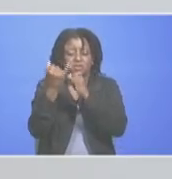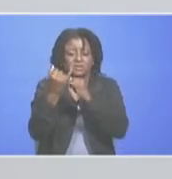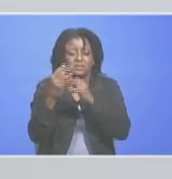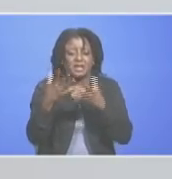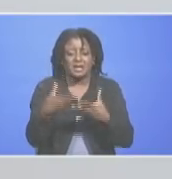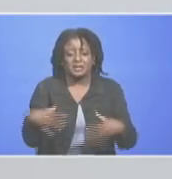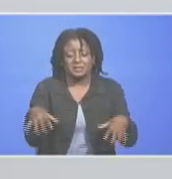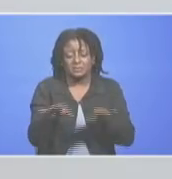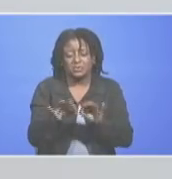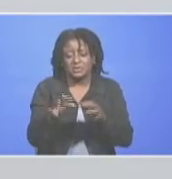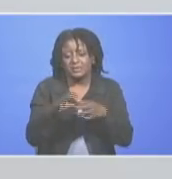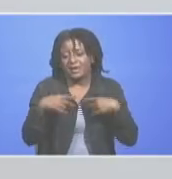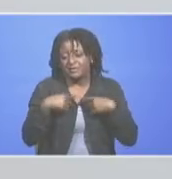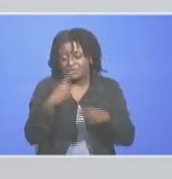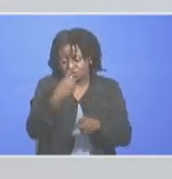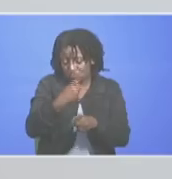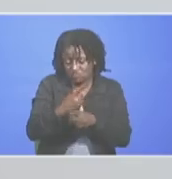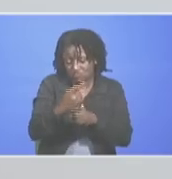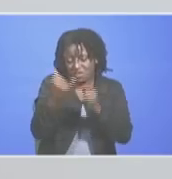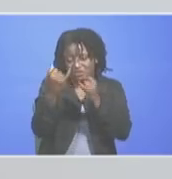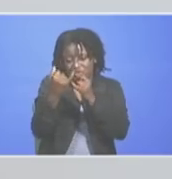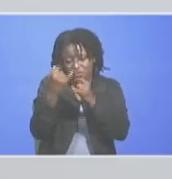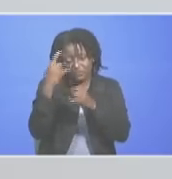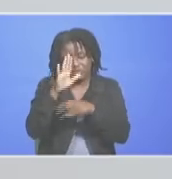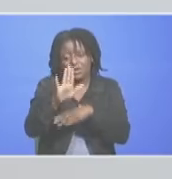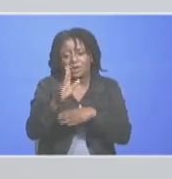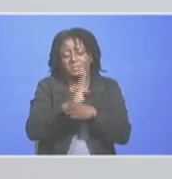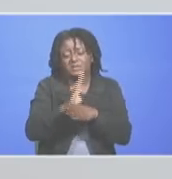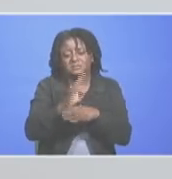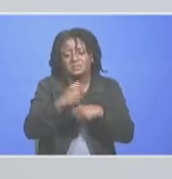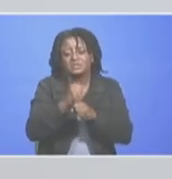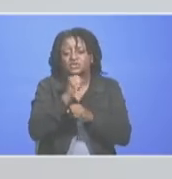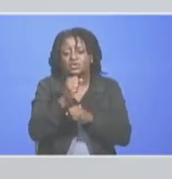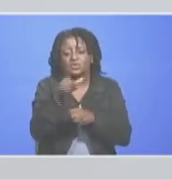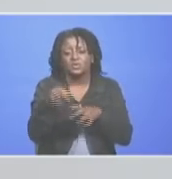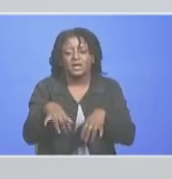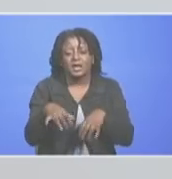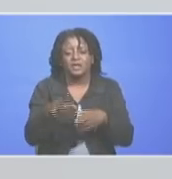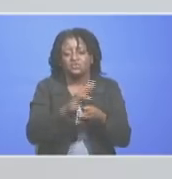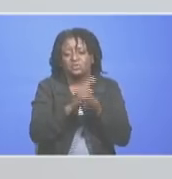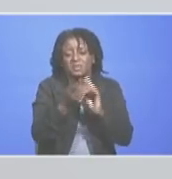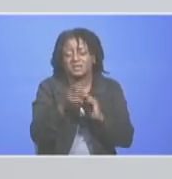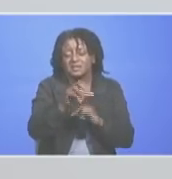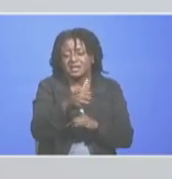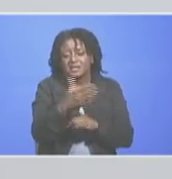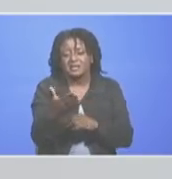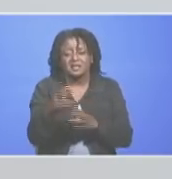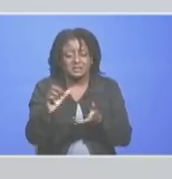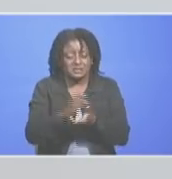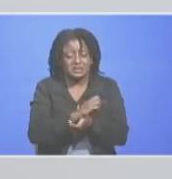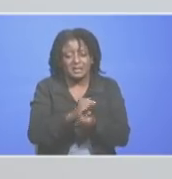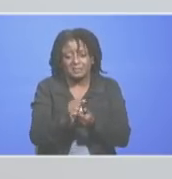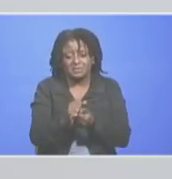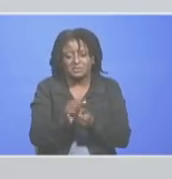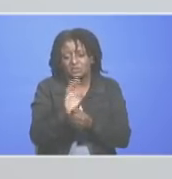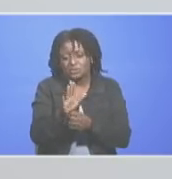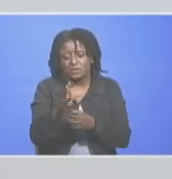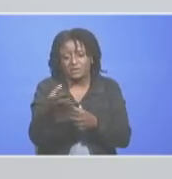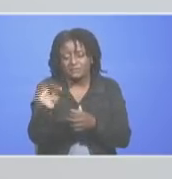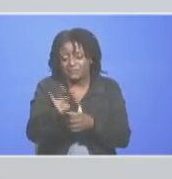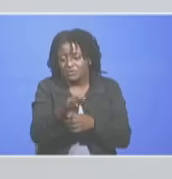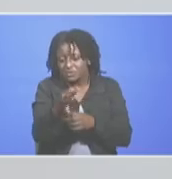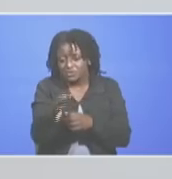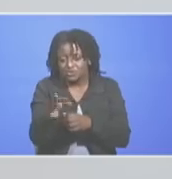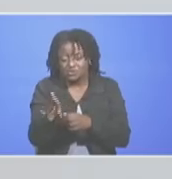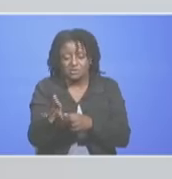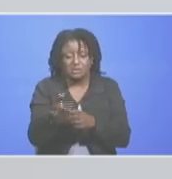for your business to ensure that you can restore or replace any inventory that might be damaged, your furnishings,